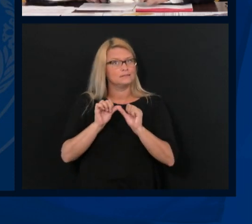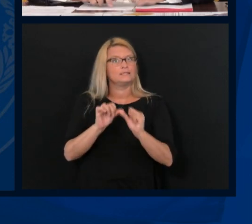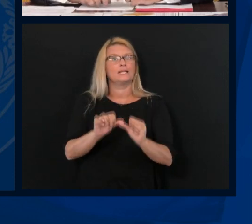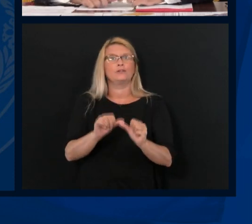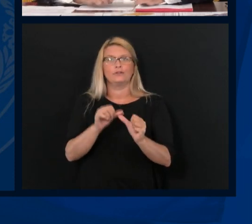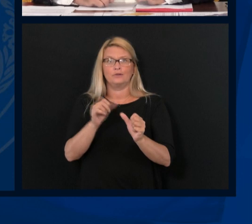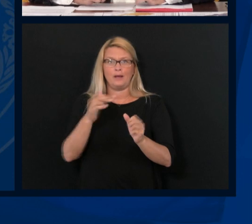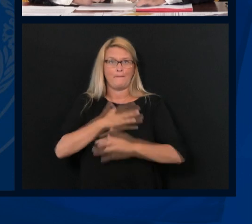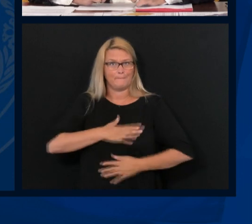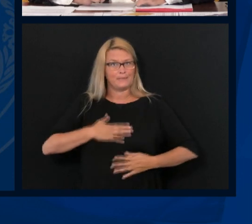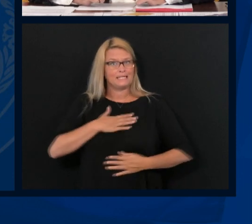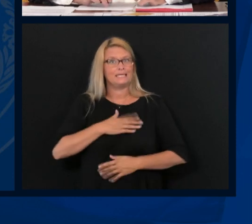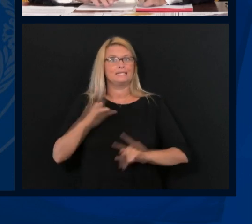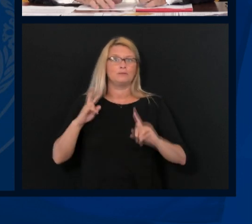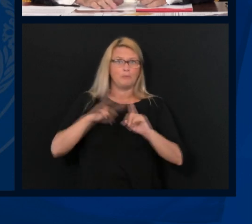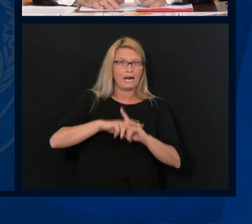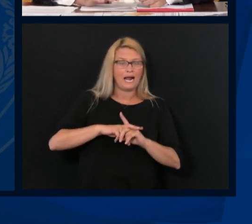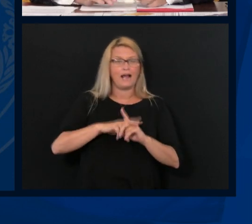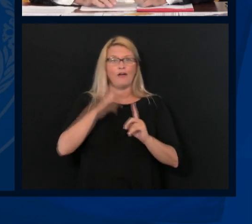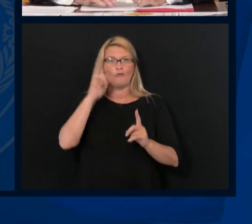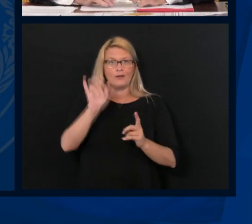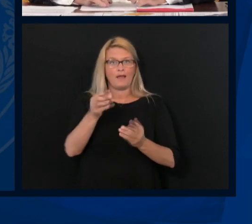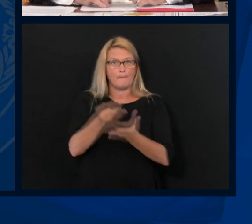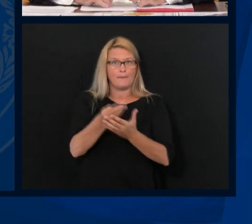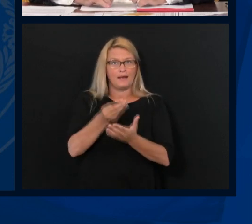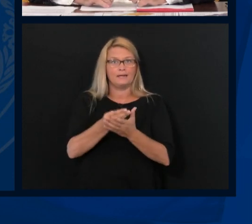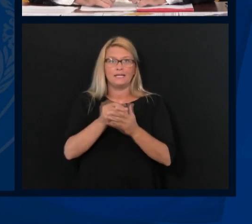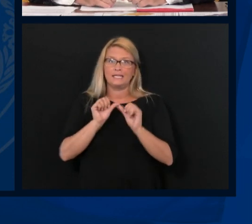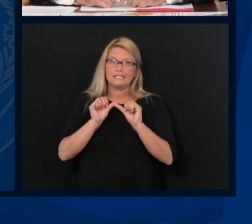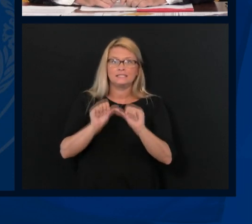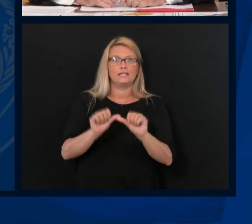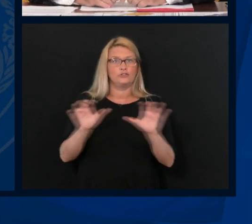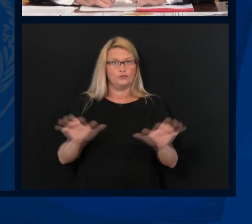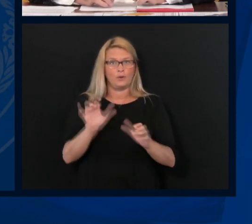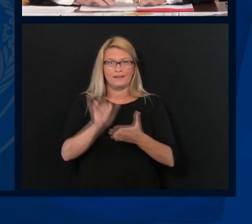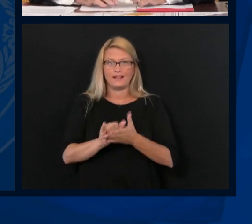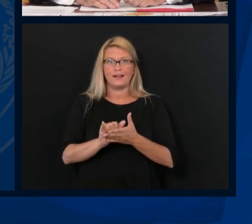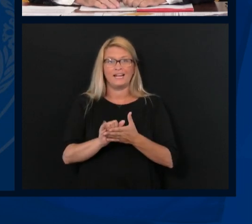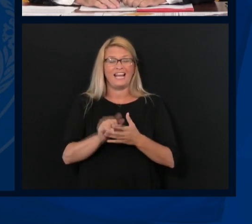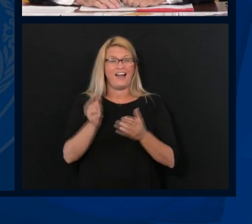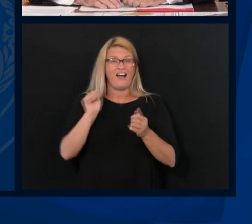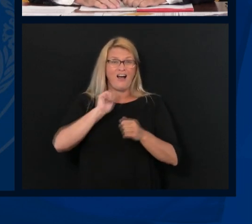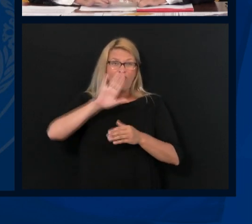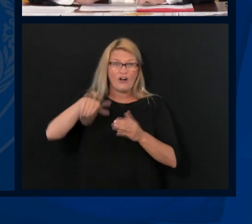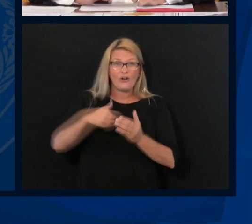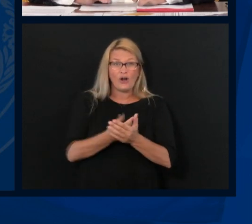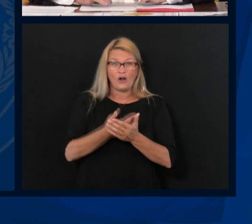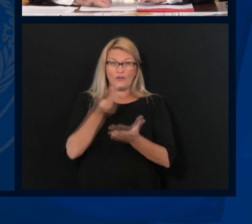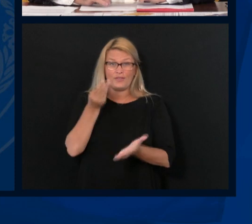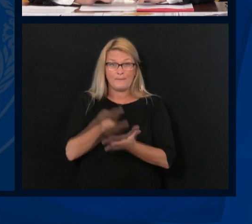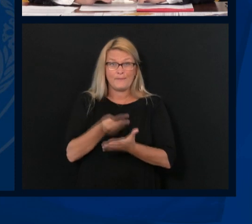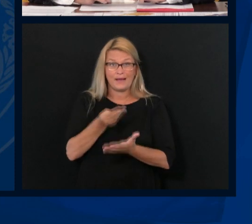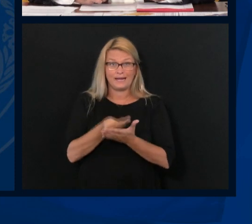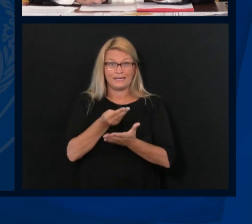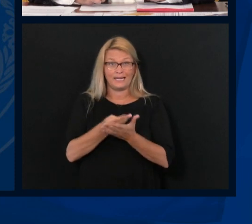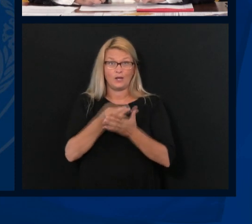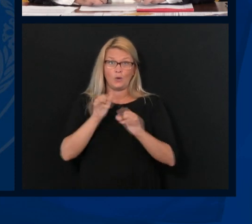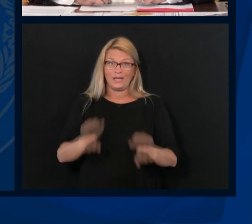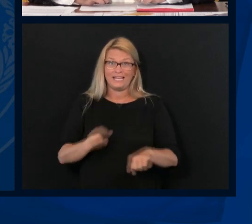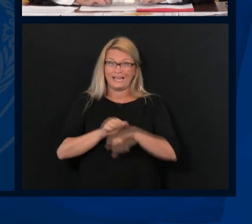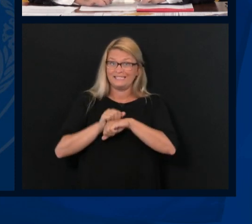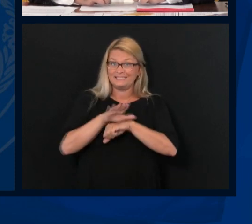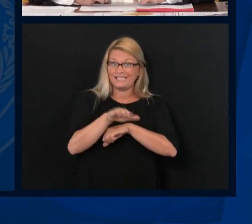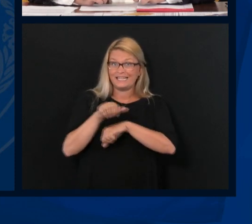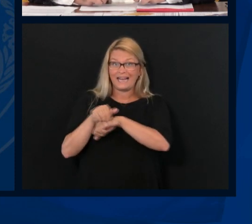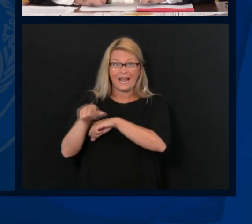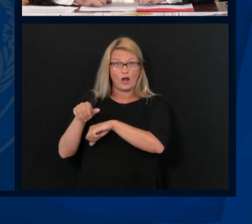tell people, keep applying, keep doing what you're doing and everything. Every dollar that we can, within the guidelines, get out to our cities